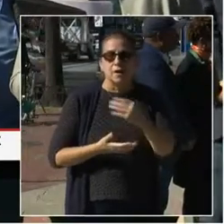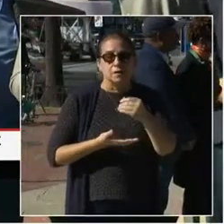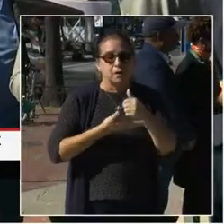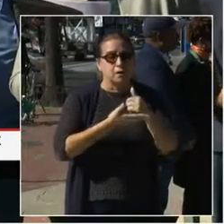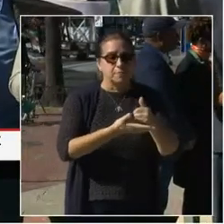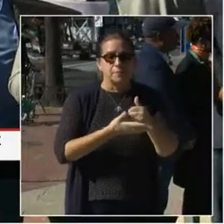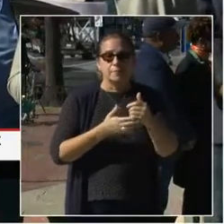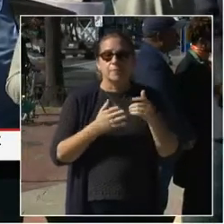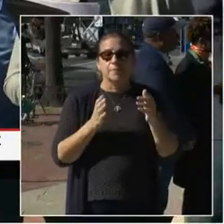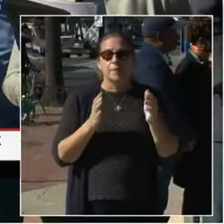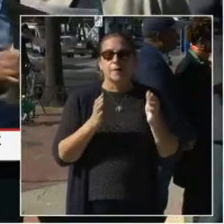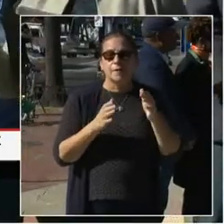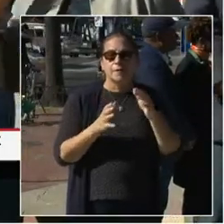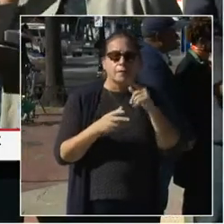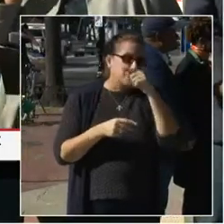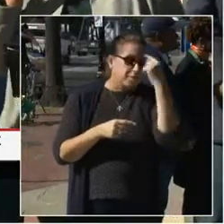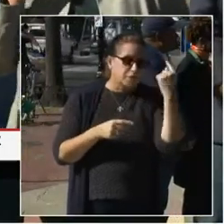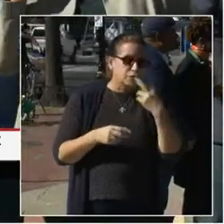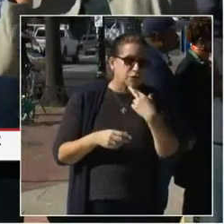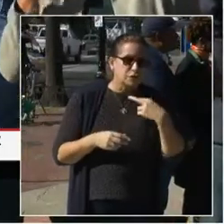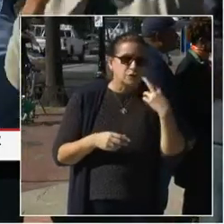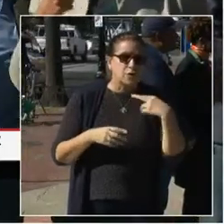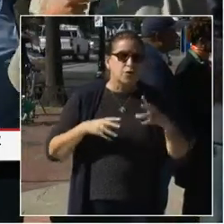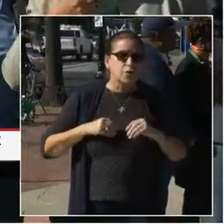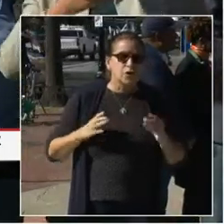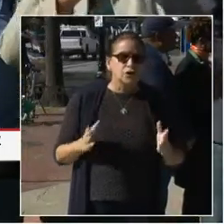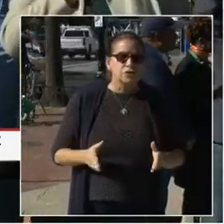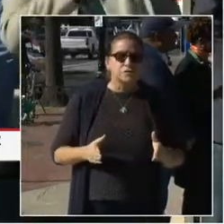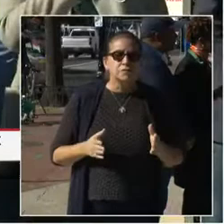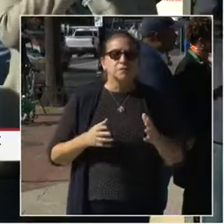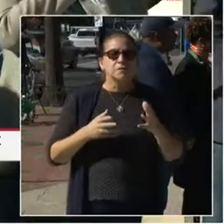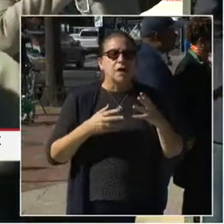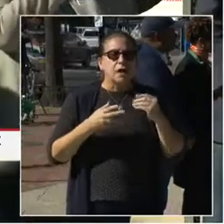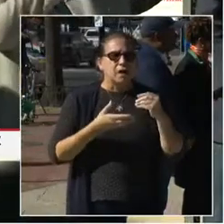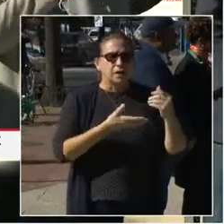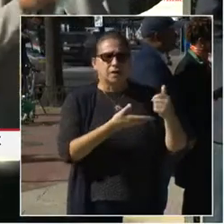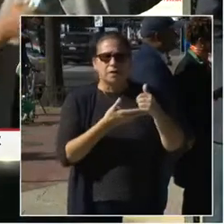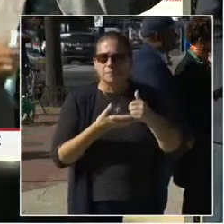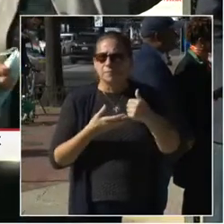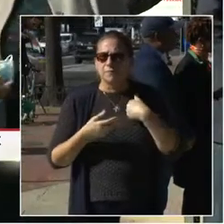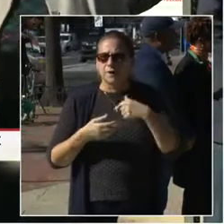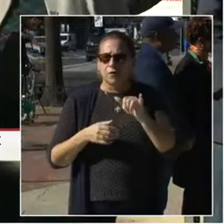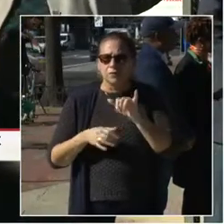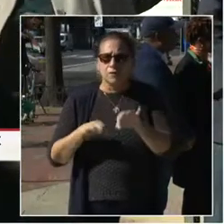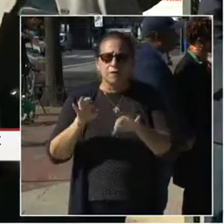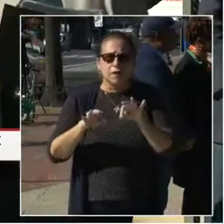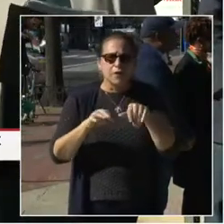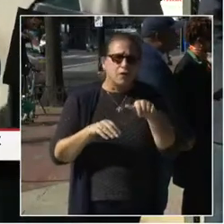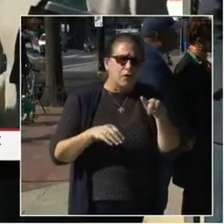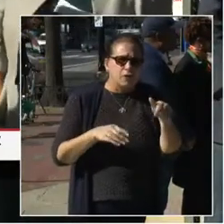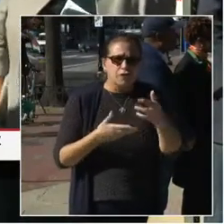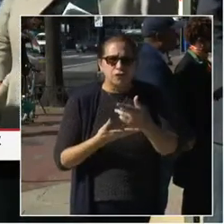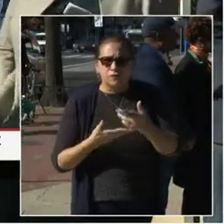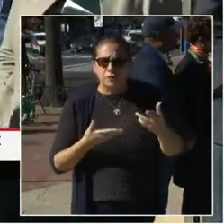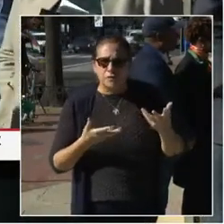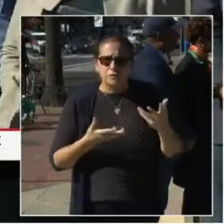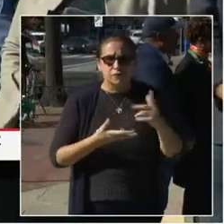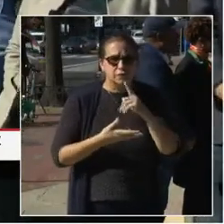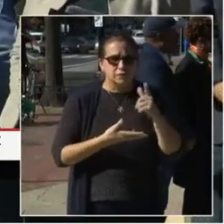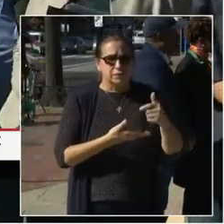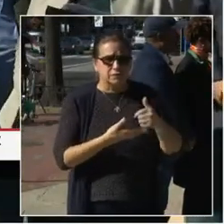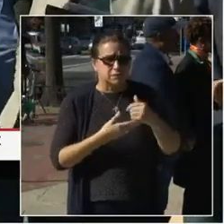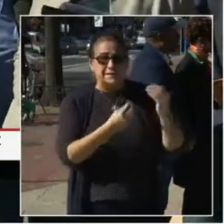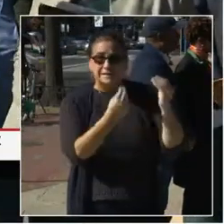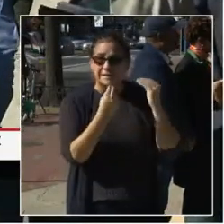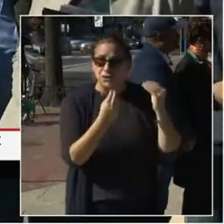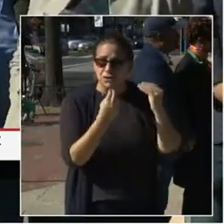us with educational resources and financial knowledge and literacy that was needed. The mayor also